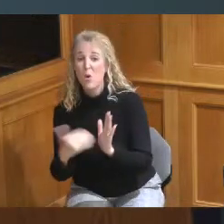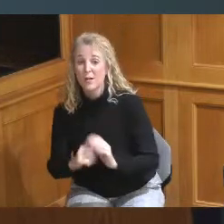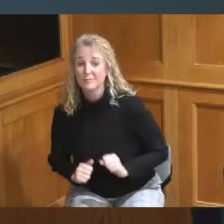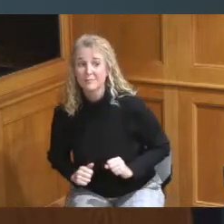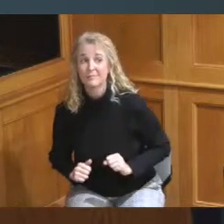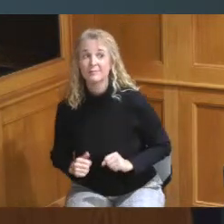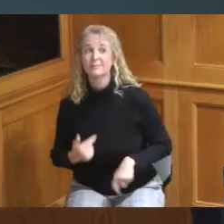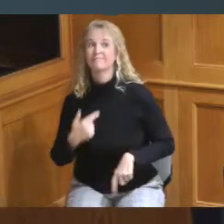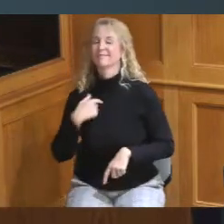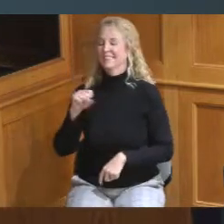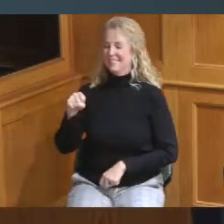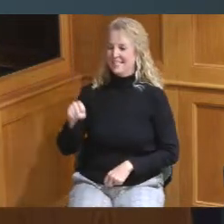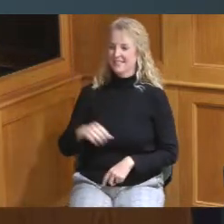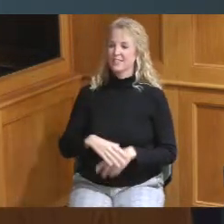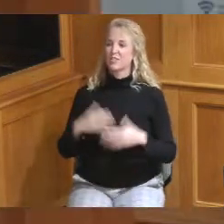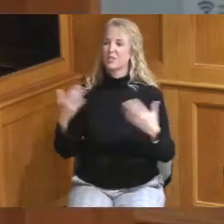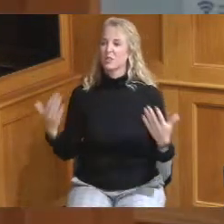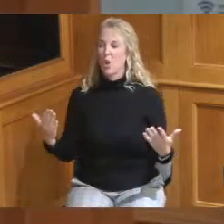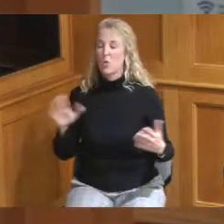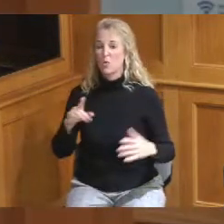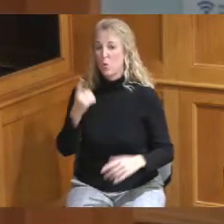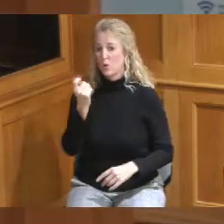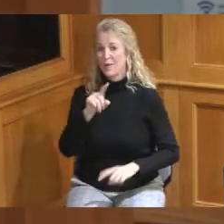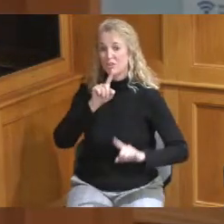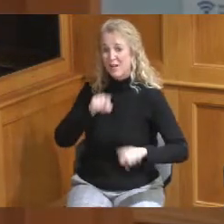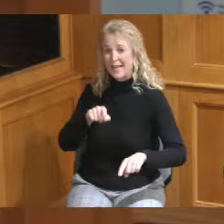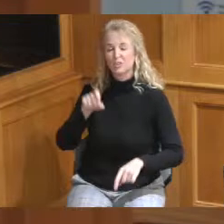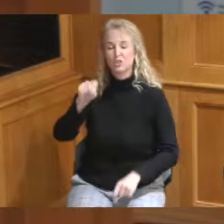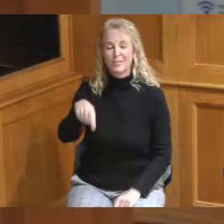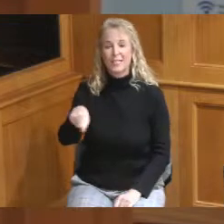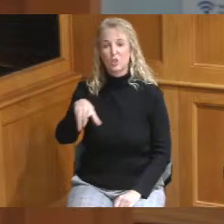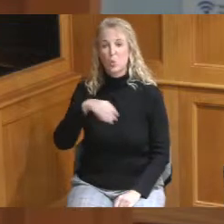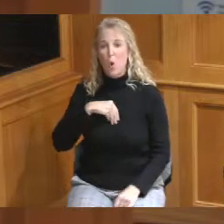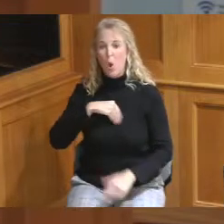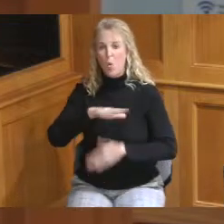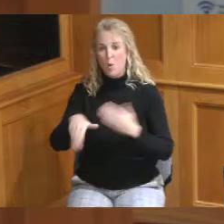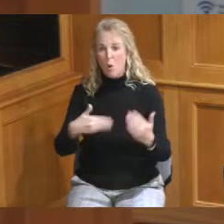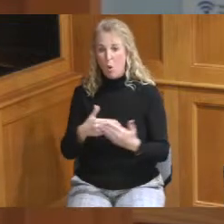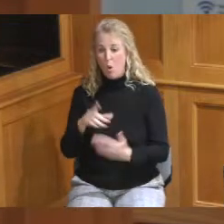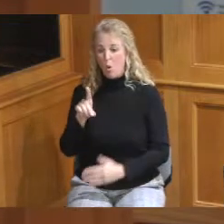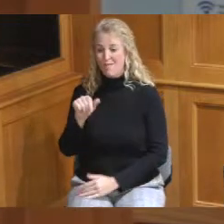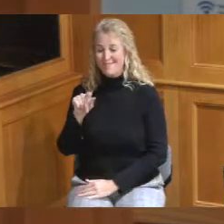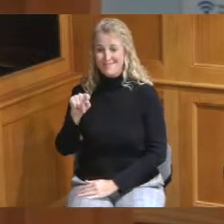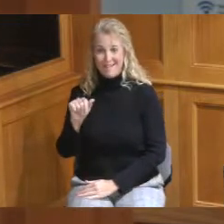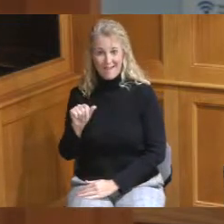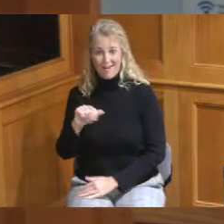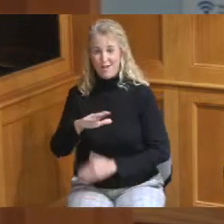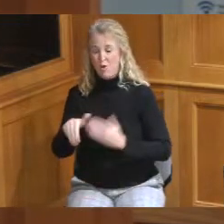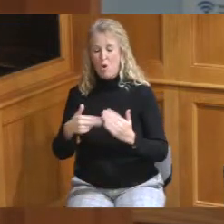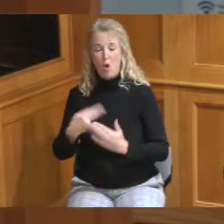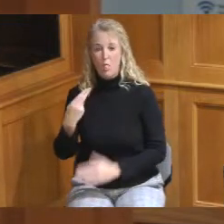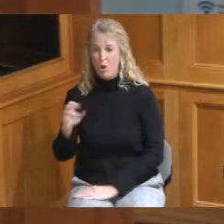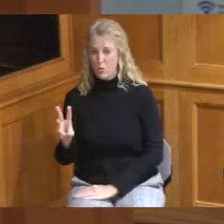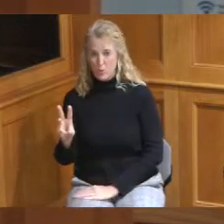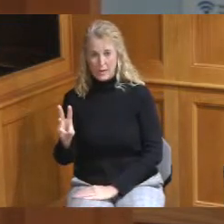Axon. Absolutely. Yes, ma'am. So to answer your question, yes, you own all of your data, and then you own all of the hardware